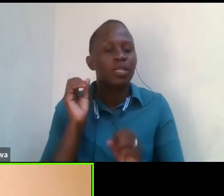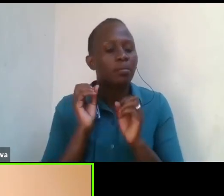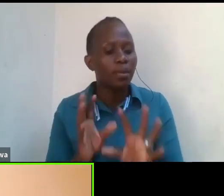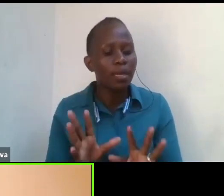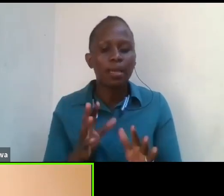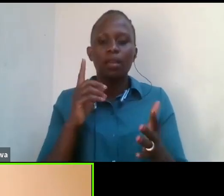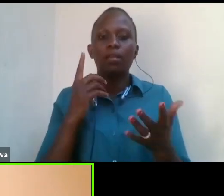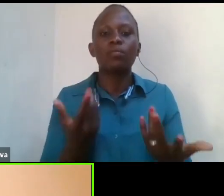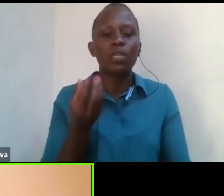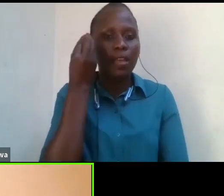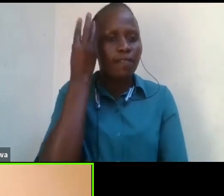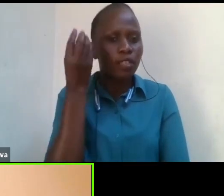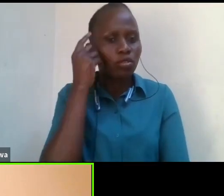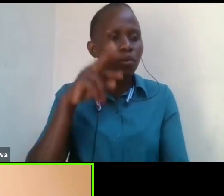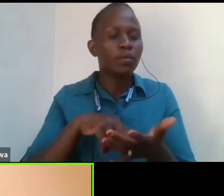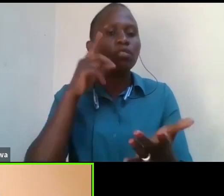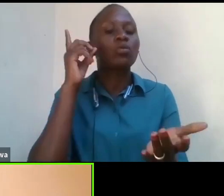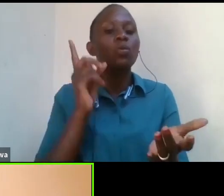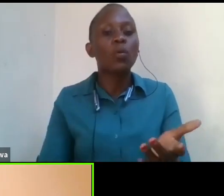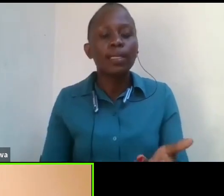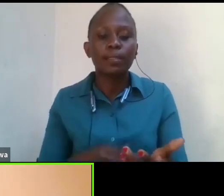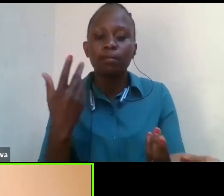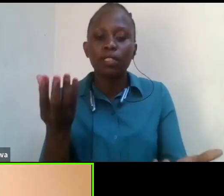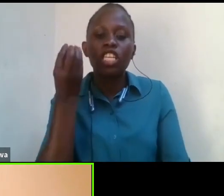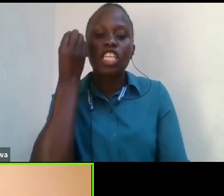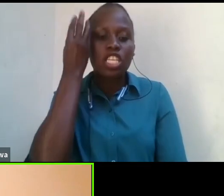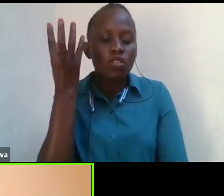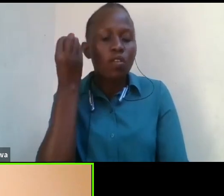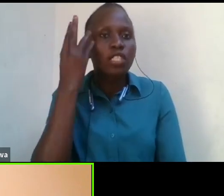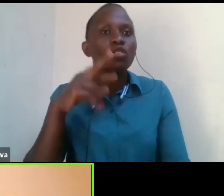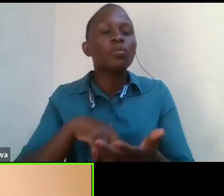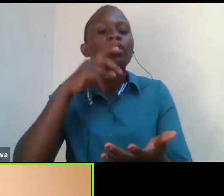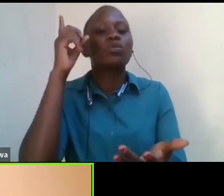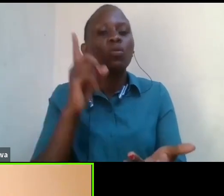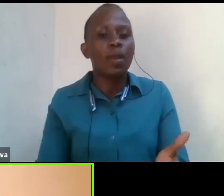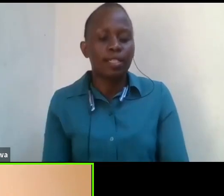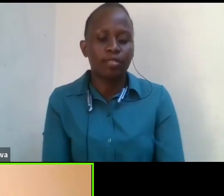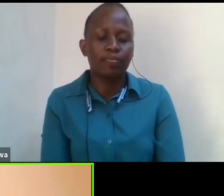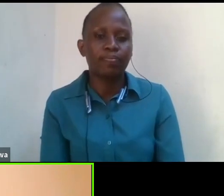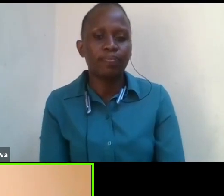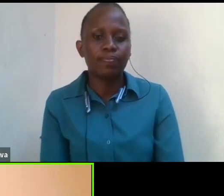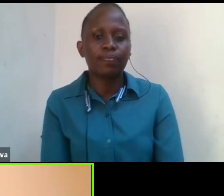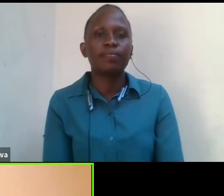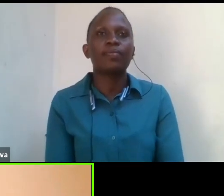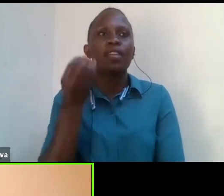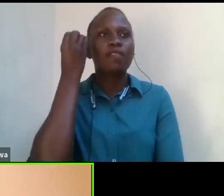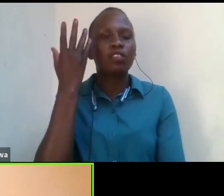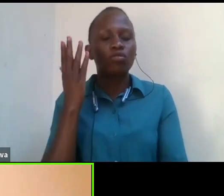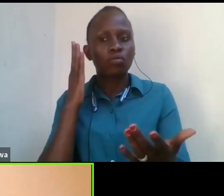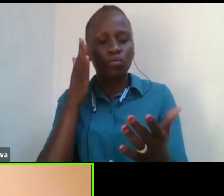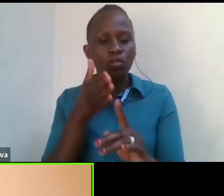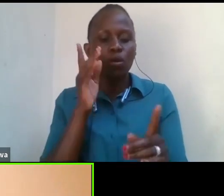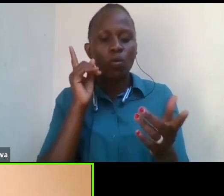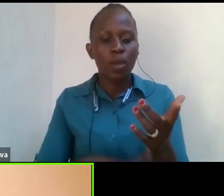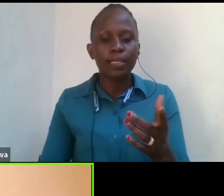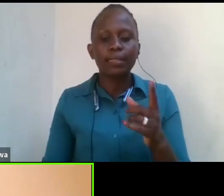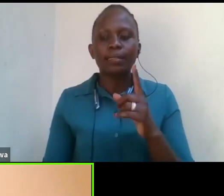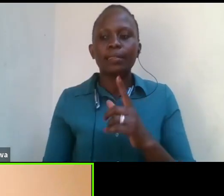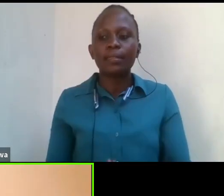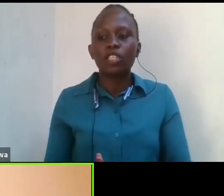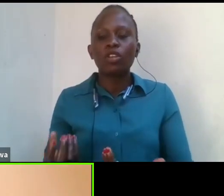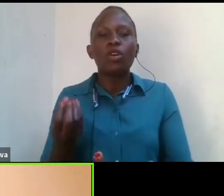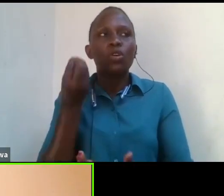an invention and what is an innovation? An invention essentially is creating